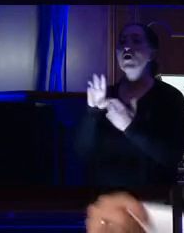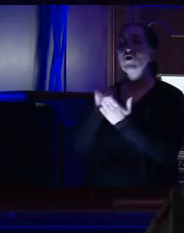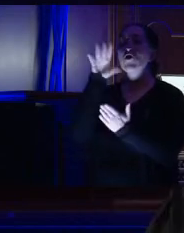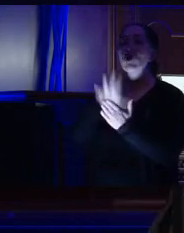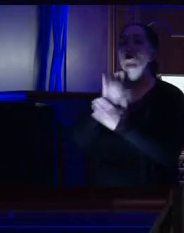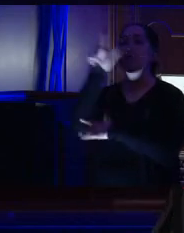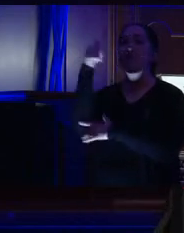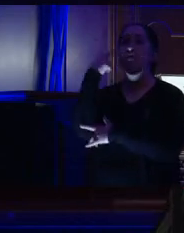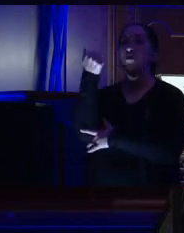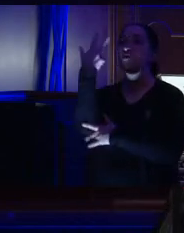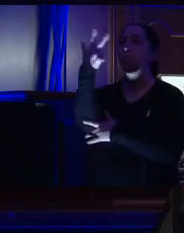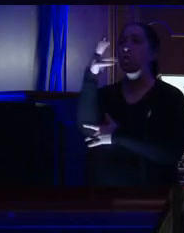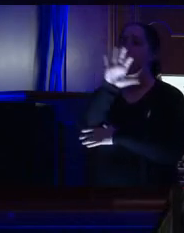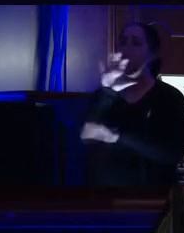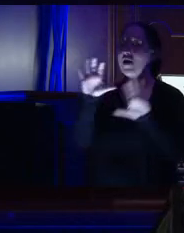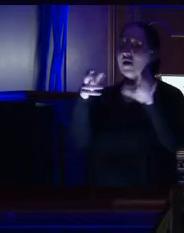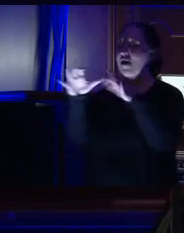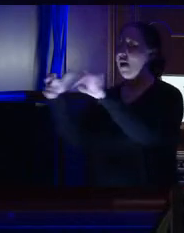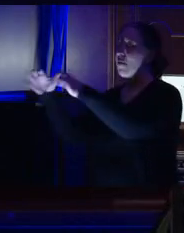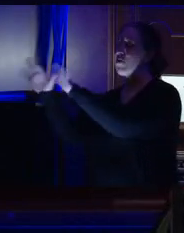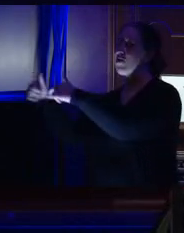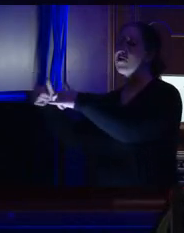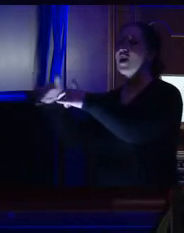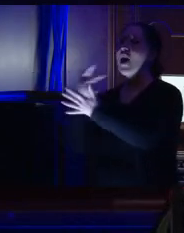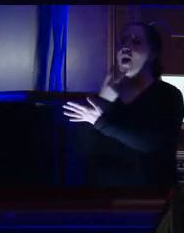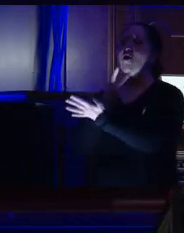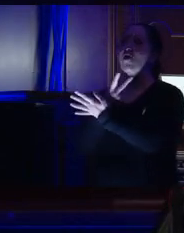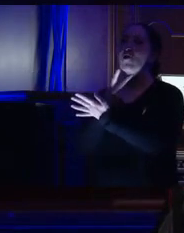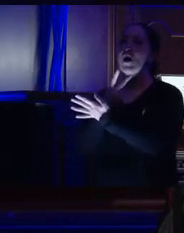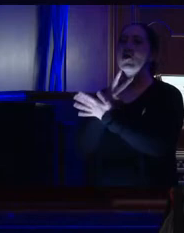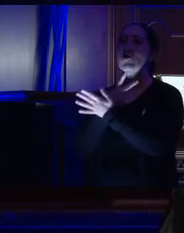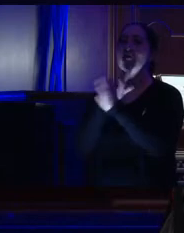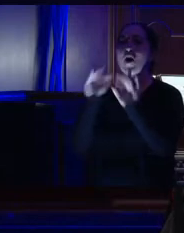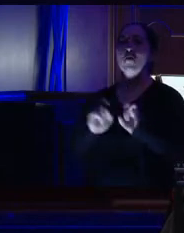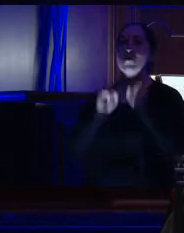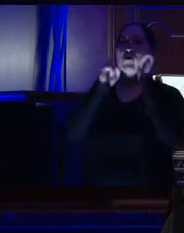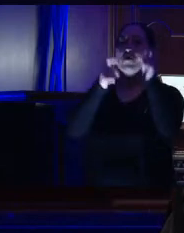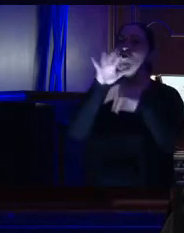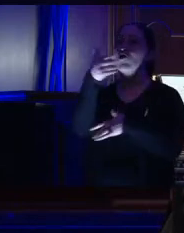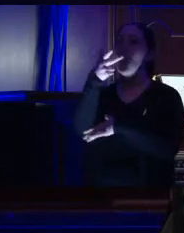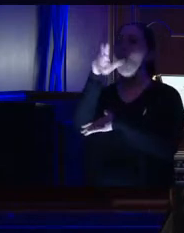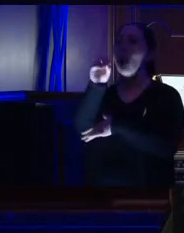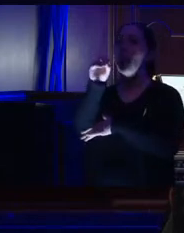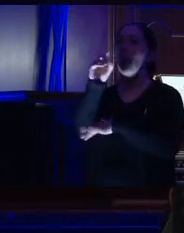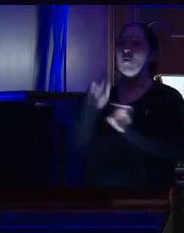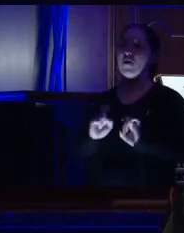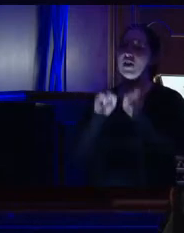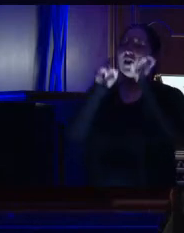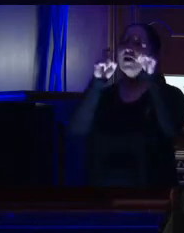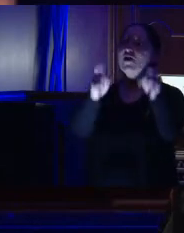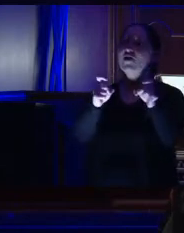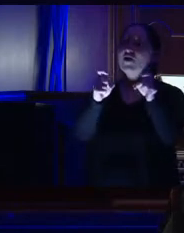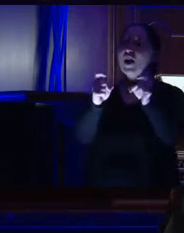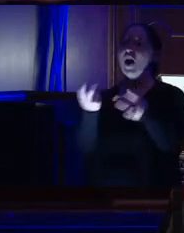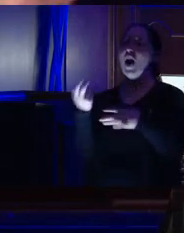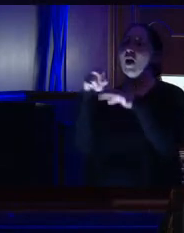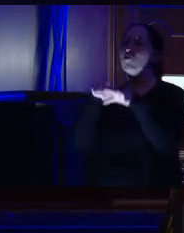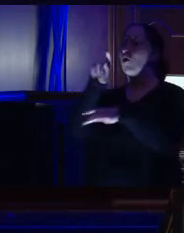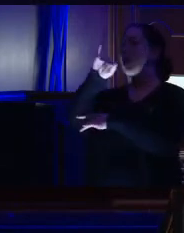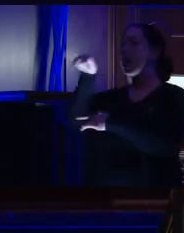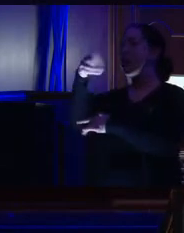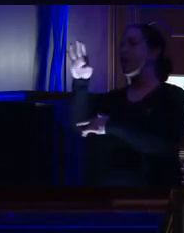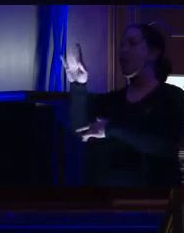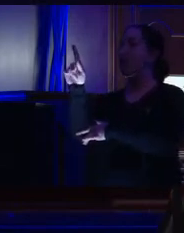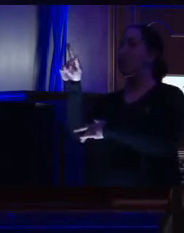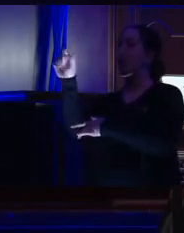three campuses and the graduate students of Ann Arbor, we'll now present President Ono with a commemorative gift. I'm joined by TJ Brooks,